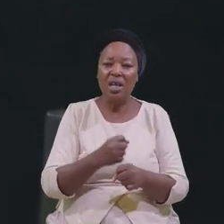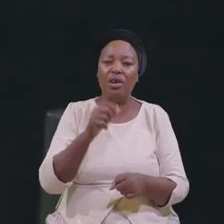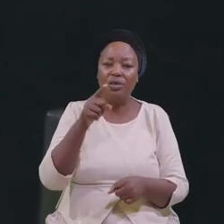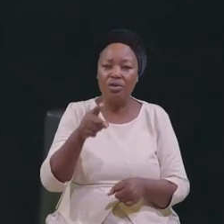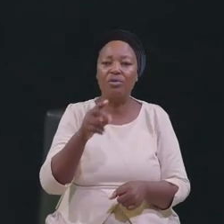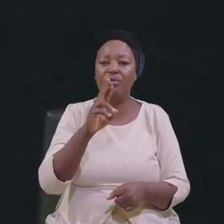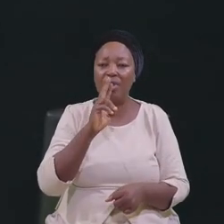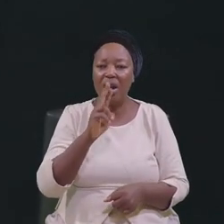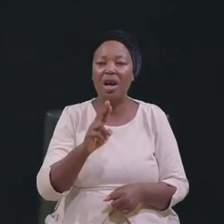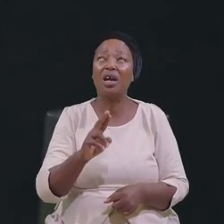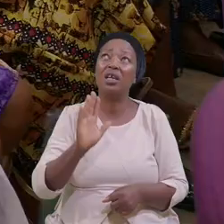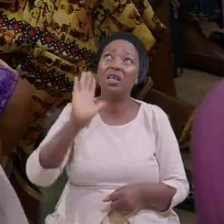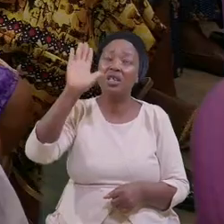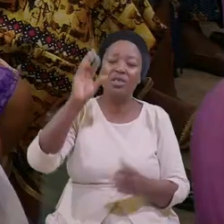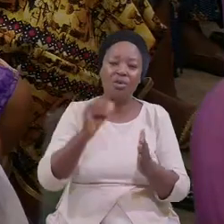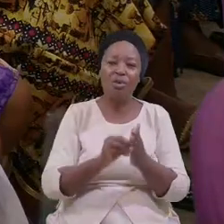are his property.